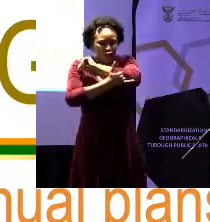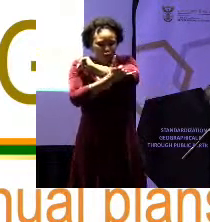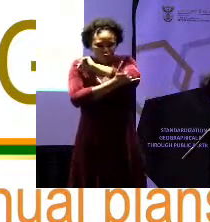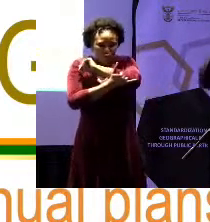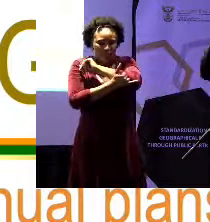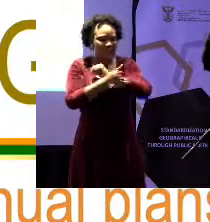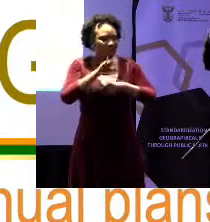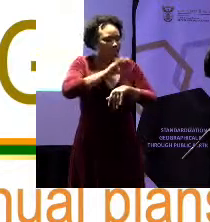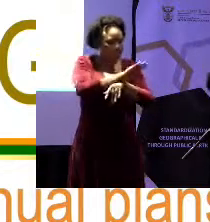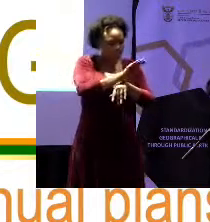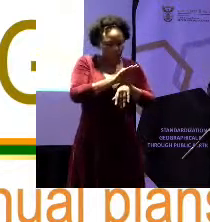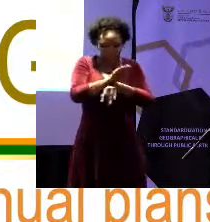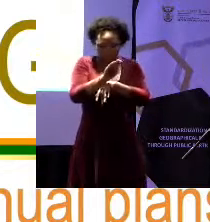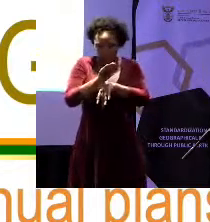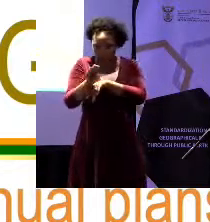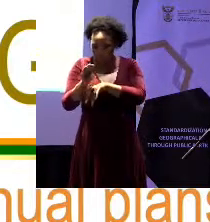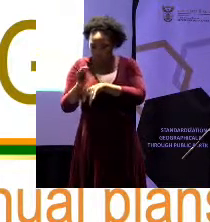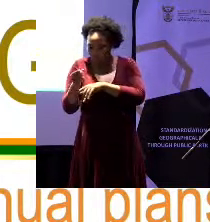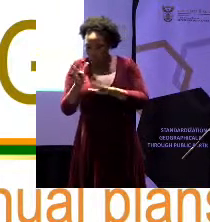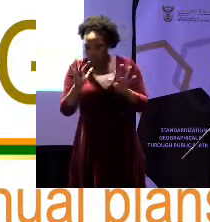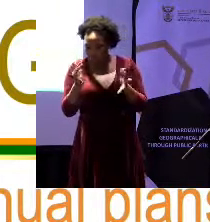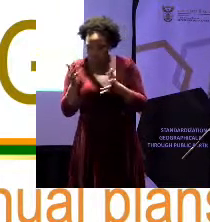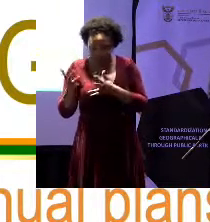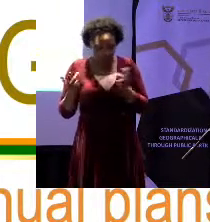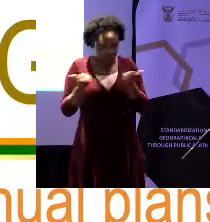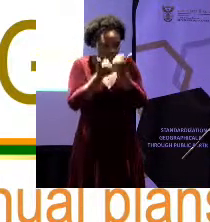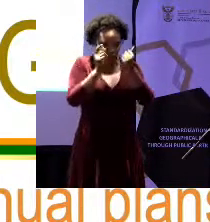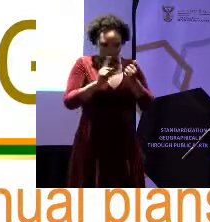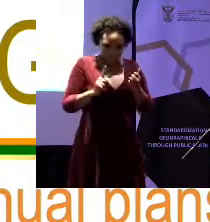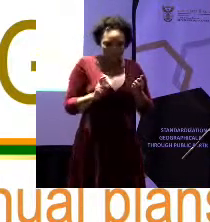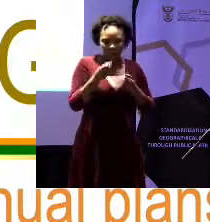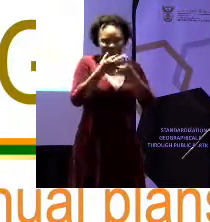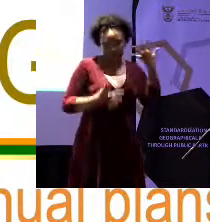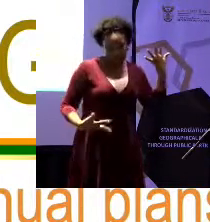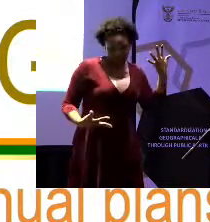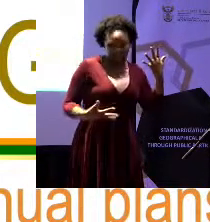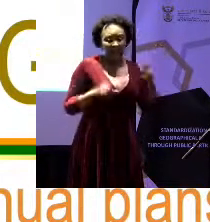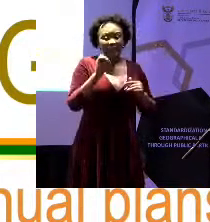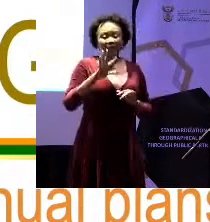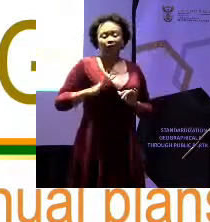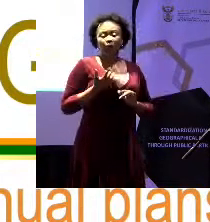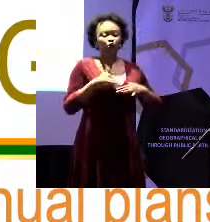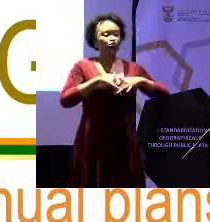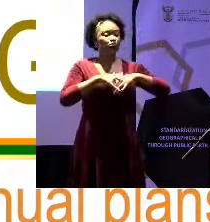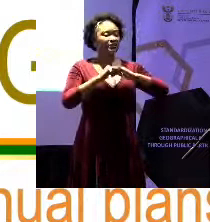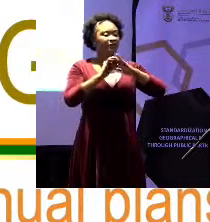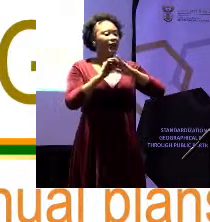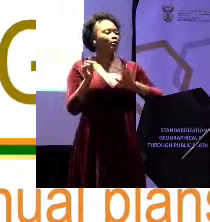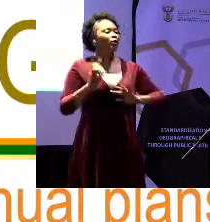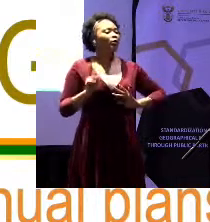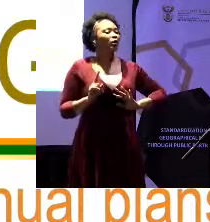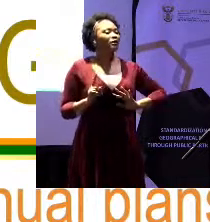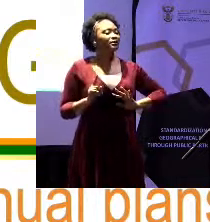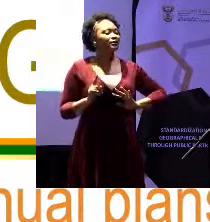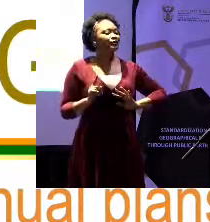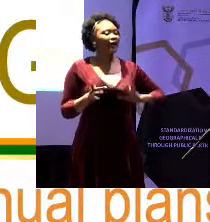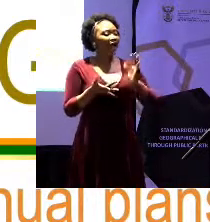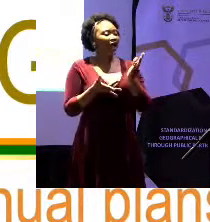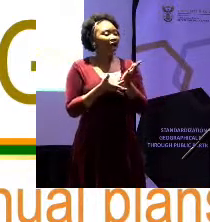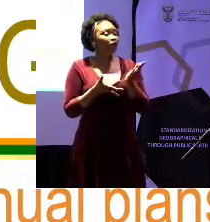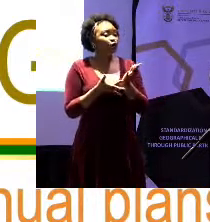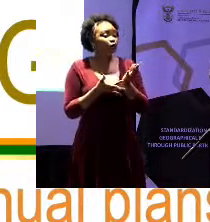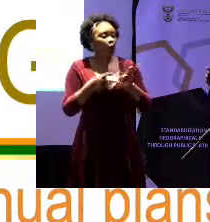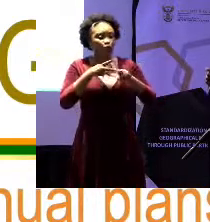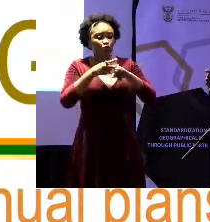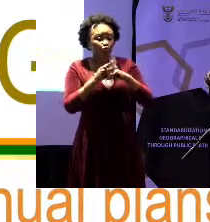much and what are the challenges, that kind of thing. And if you want to develop a model to intervene, you have to look